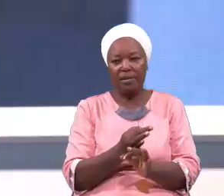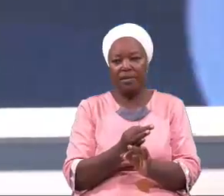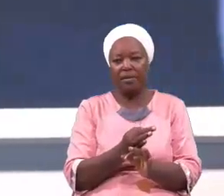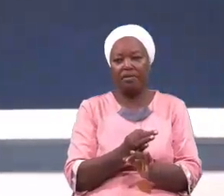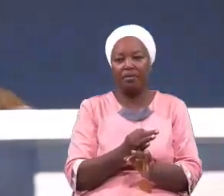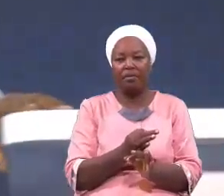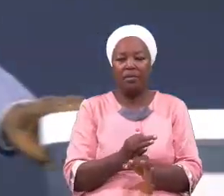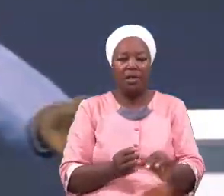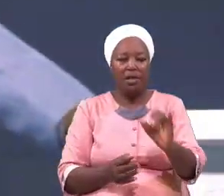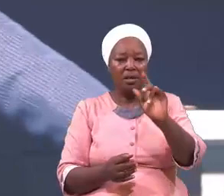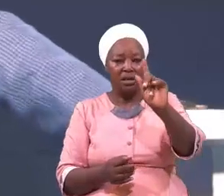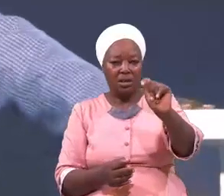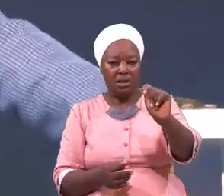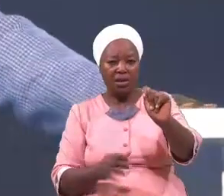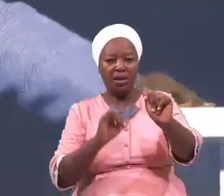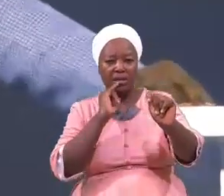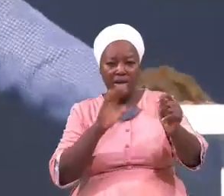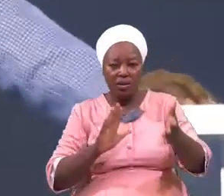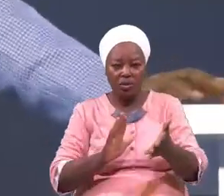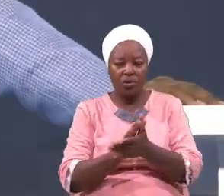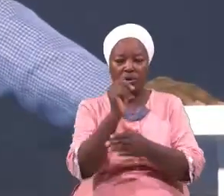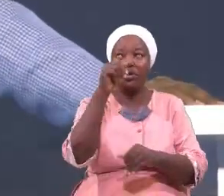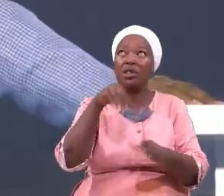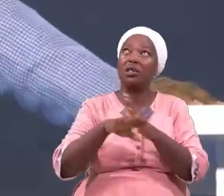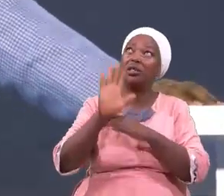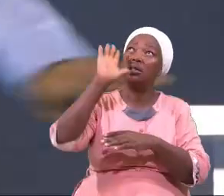T is trust in his power.